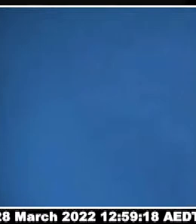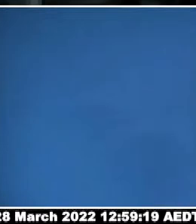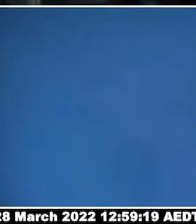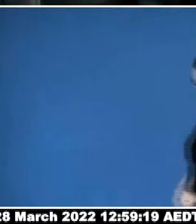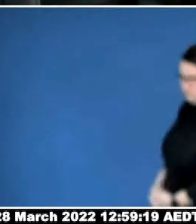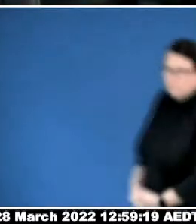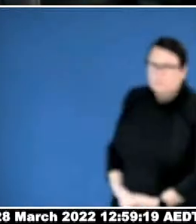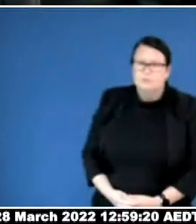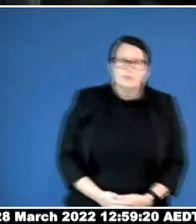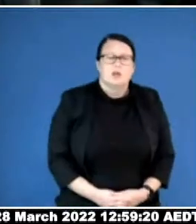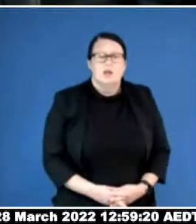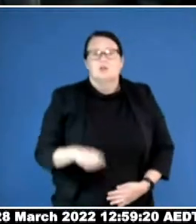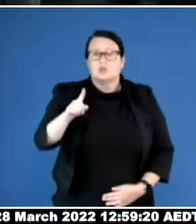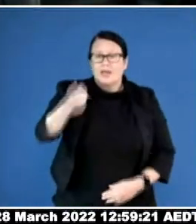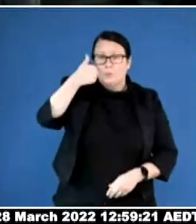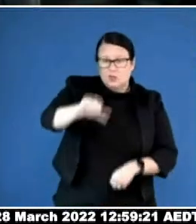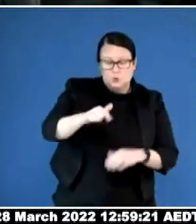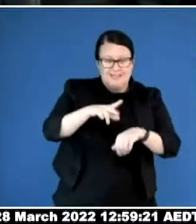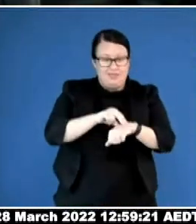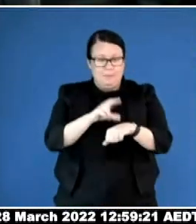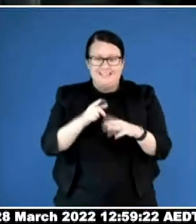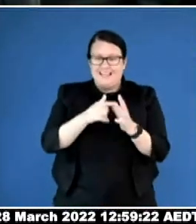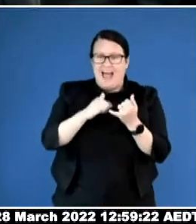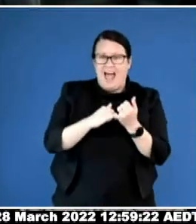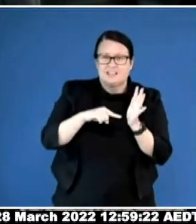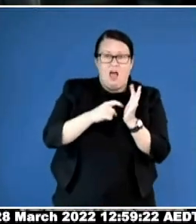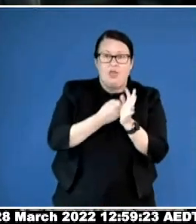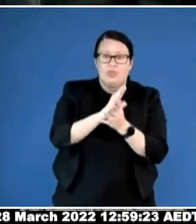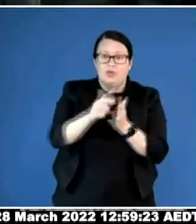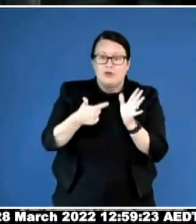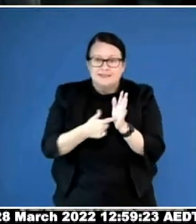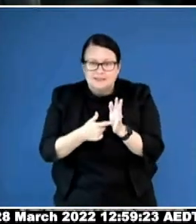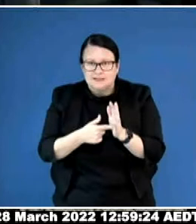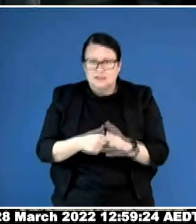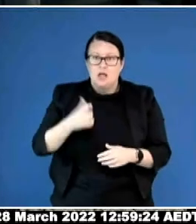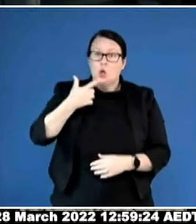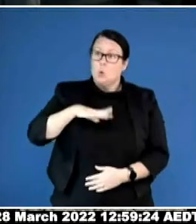using it as a weapon. So he would say to you, do you want me to call the cops?